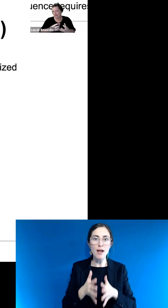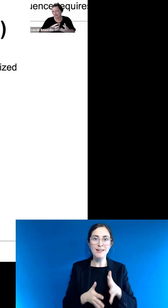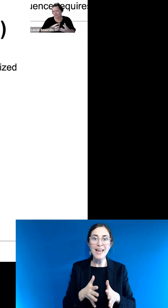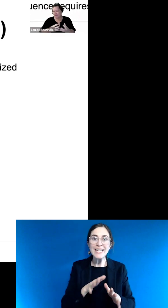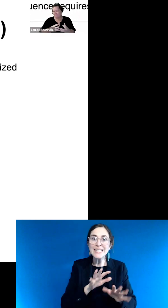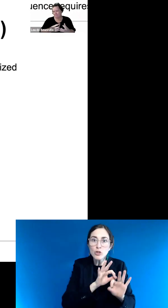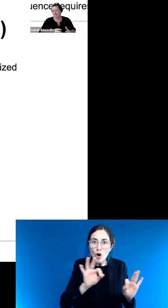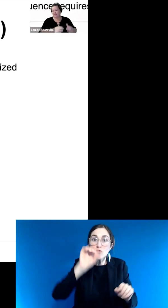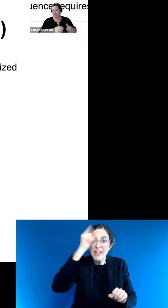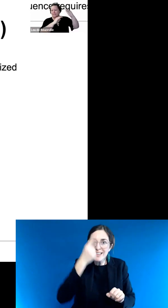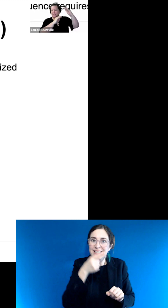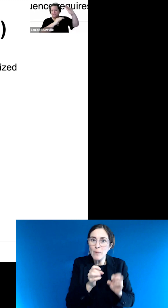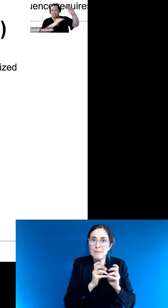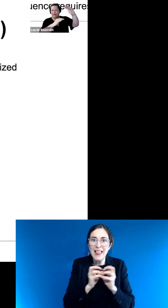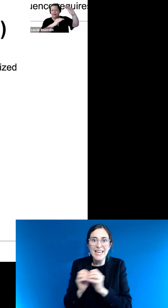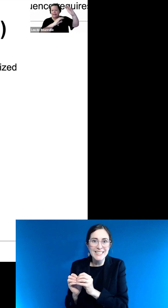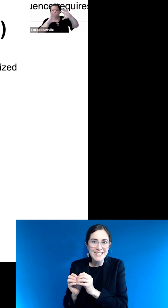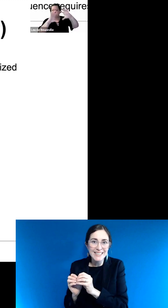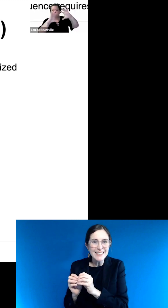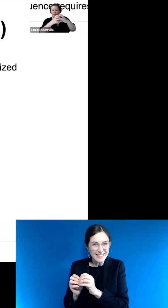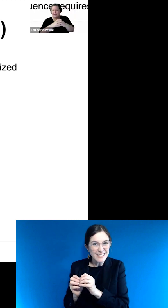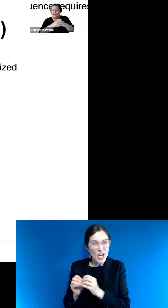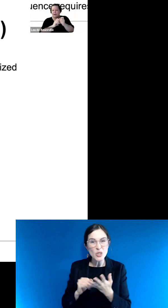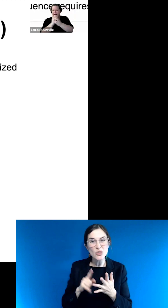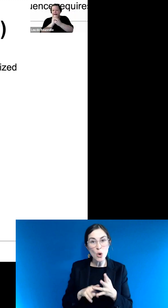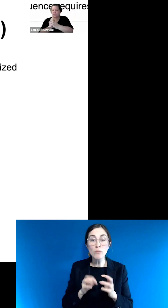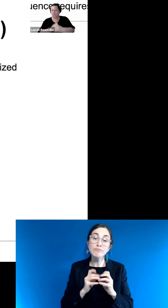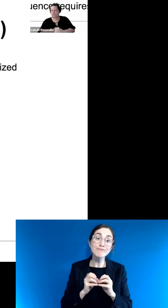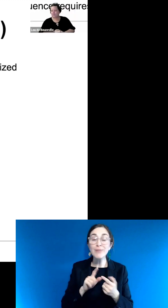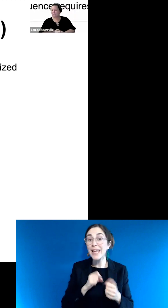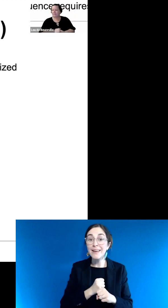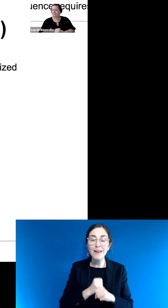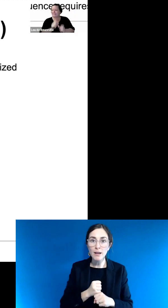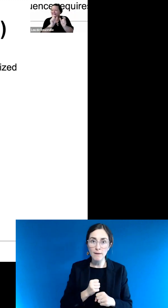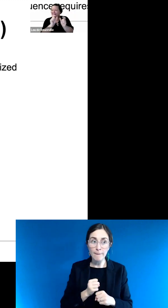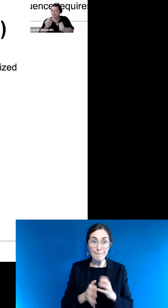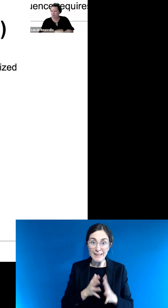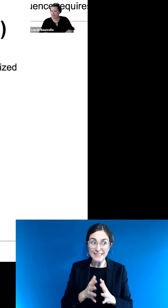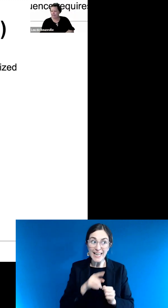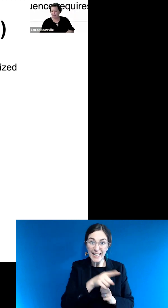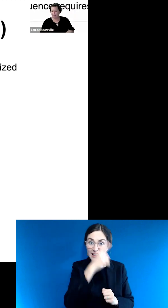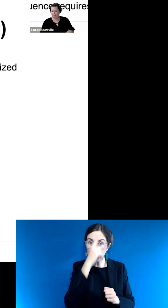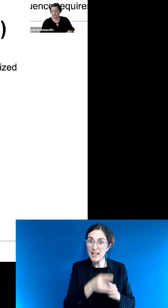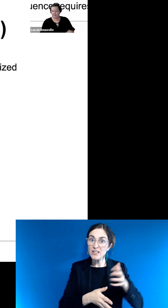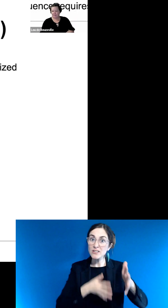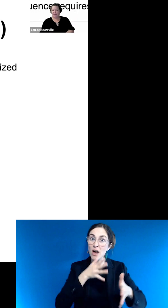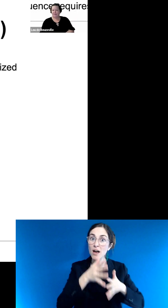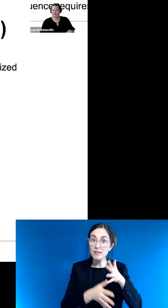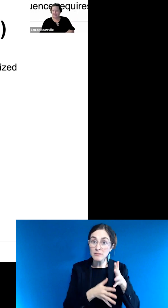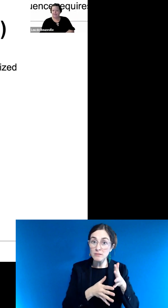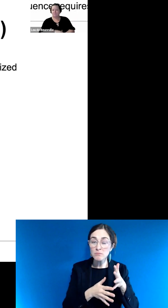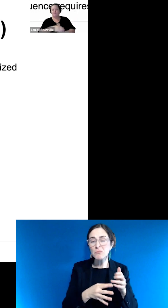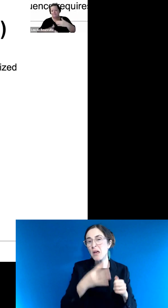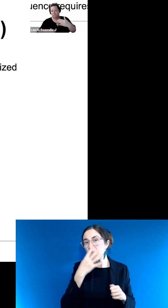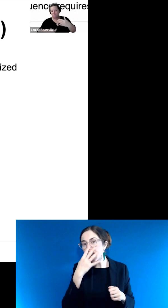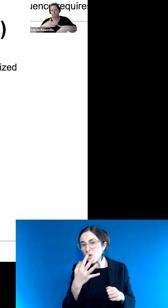it as fingerspelling. So in this first stage, it's just like a sign. Your hands do this. They're not seeing it as separate letters.